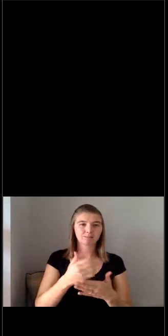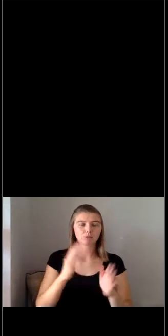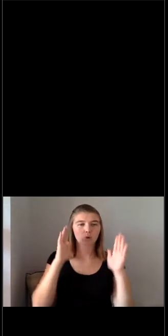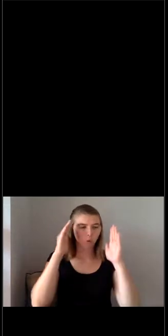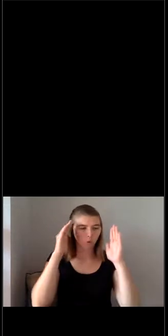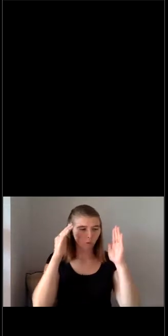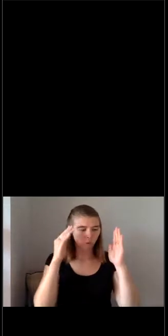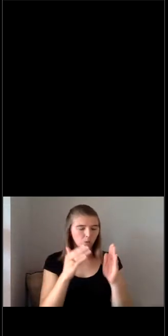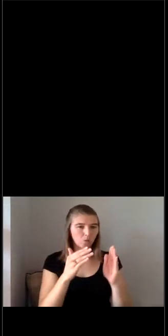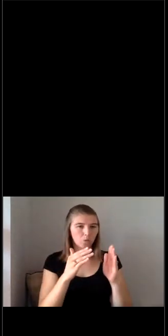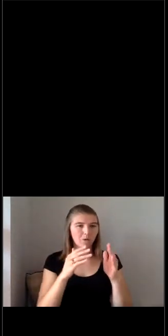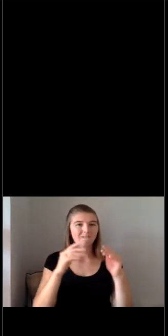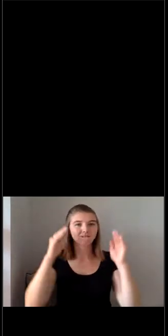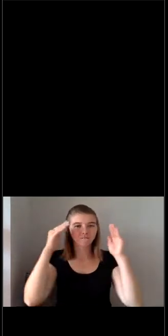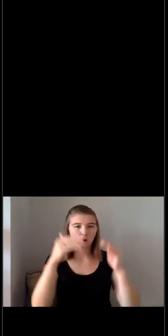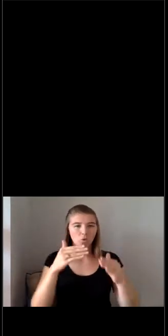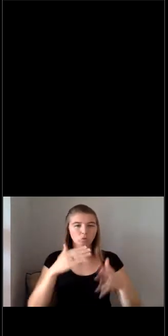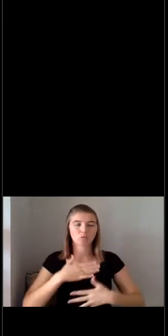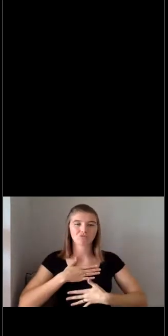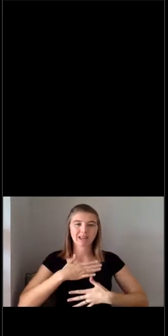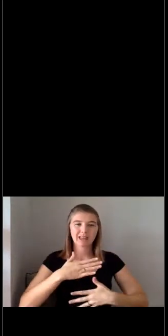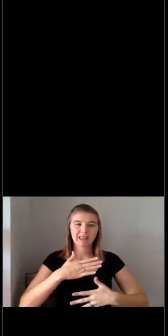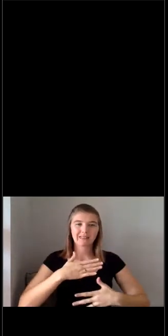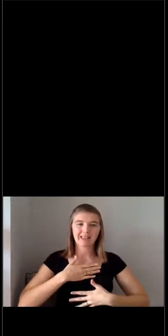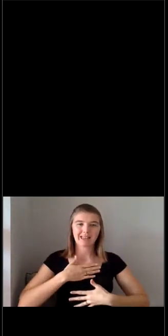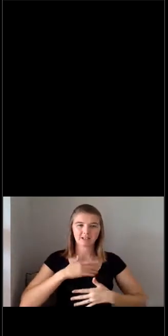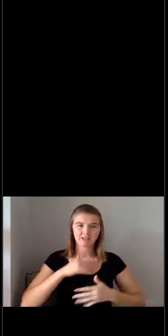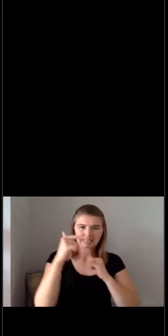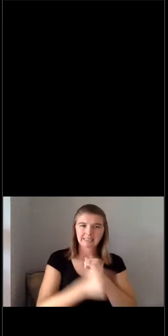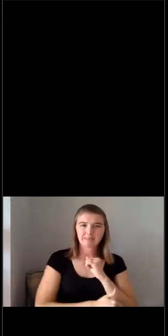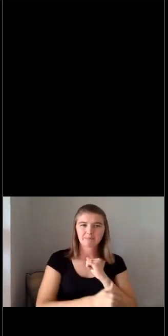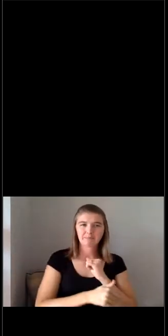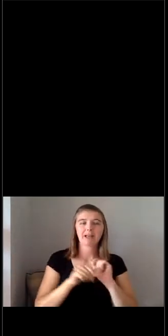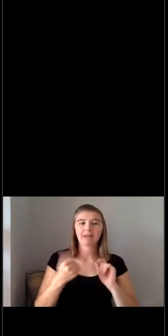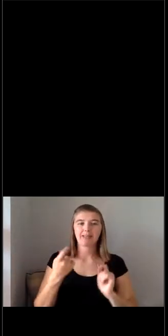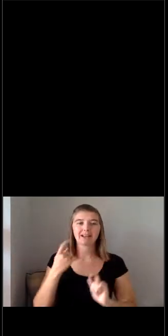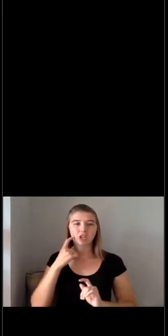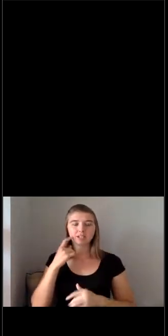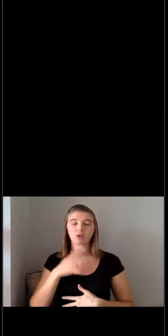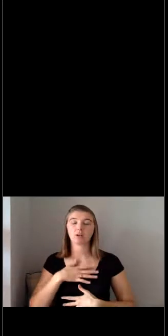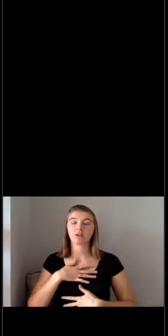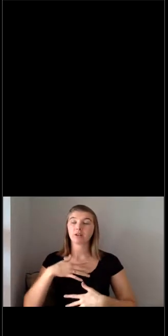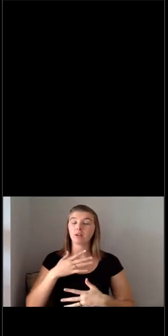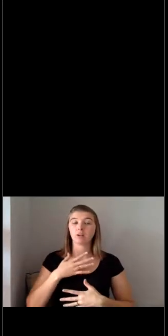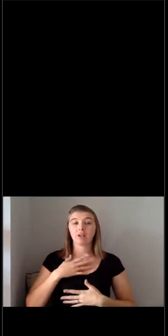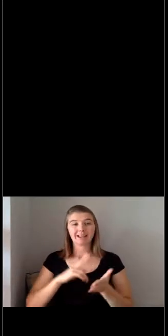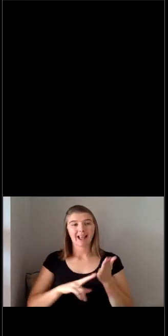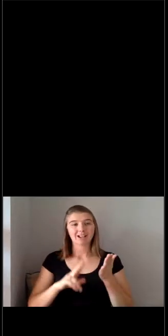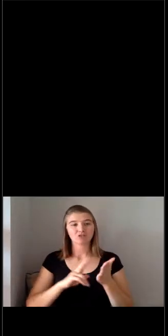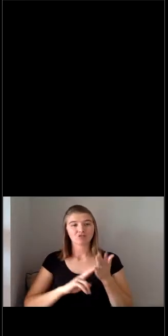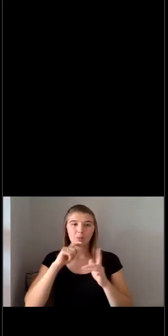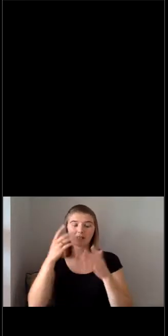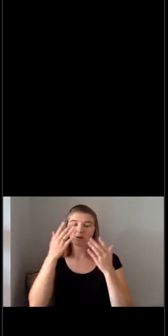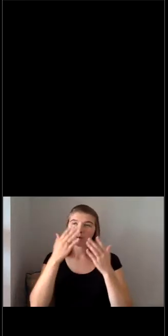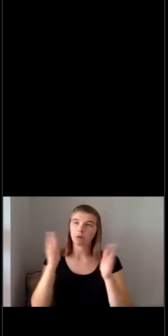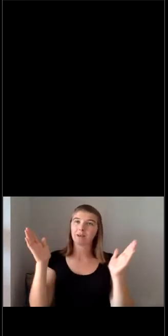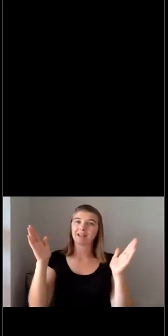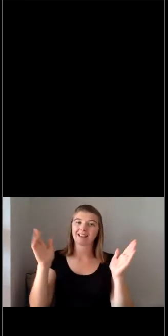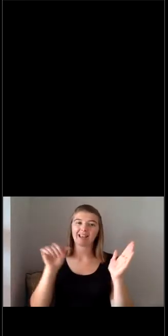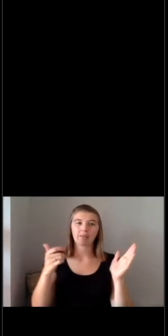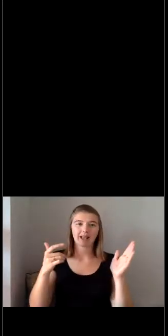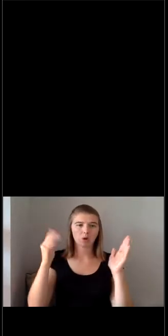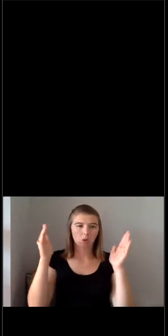way. And then we're going to what's called open attention, where we just let our breathing flow naturally. And then we go back to closed and then back to open. So that